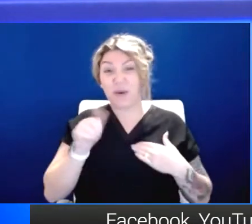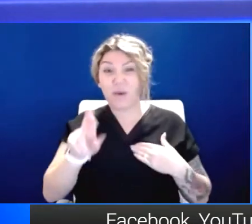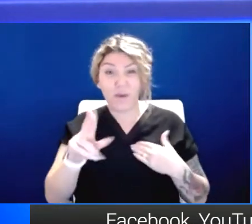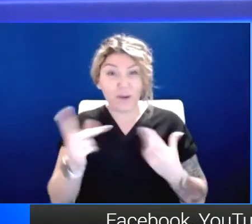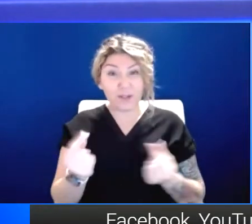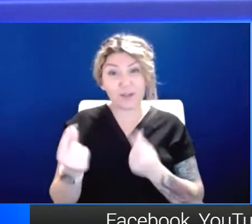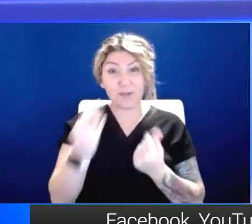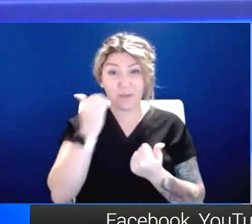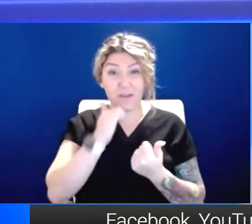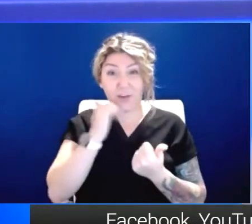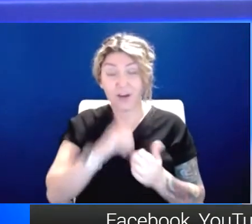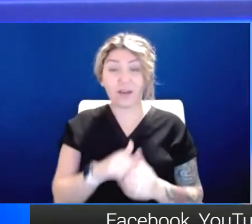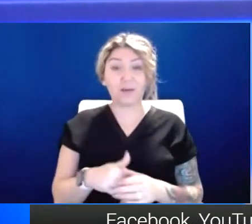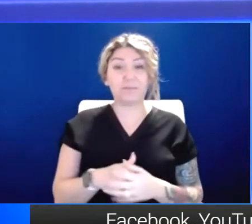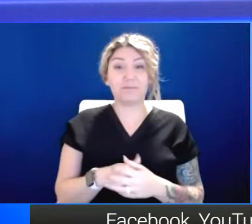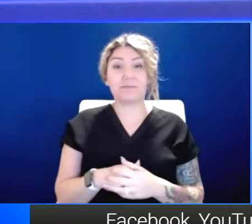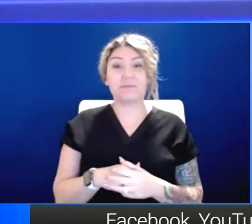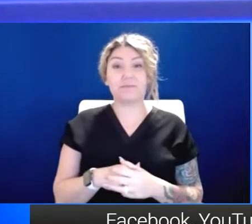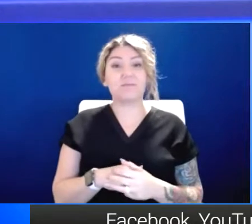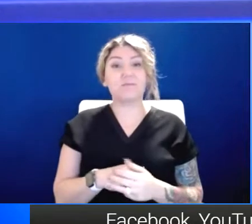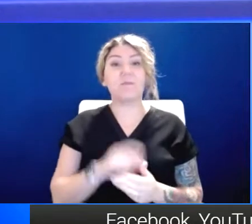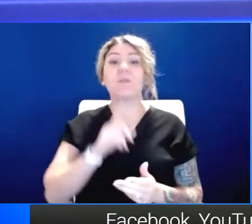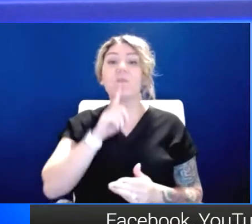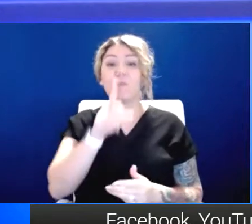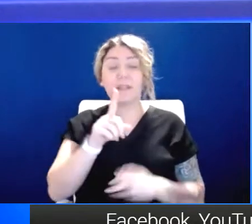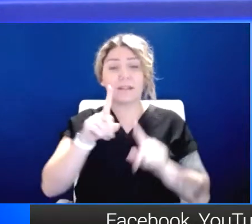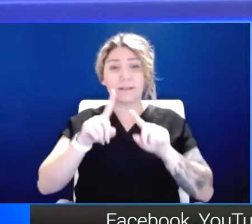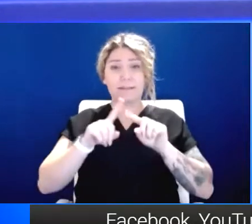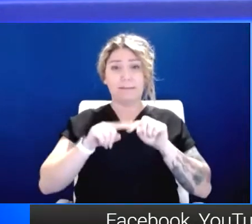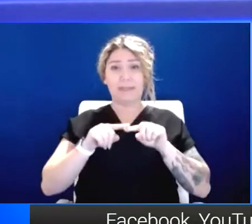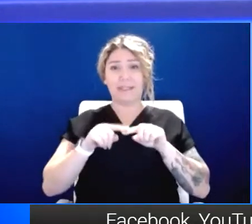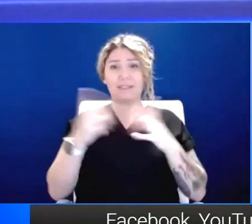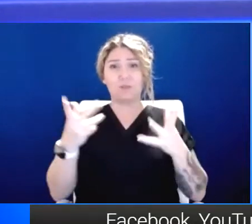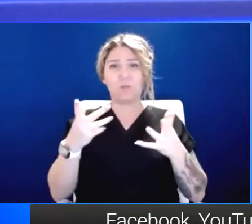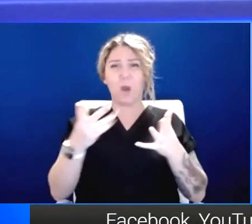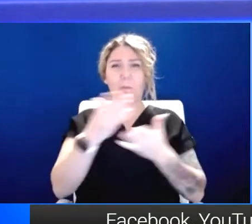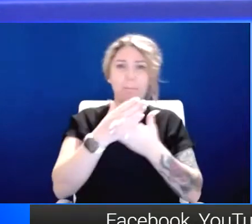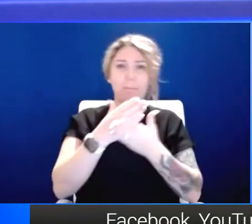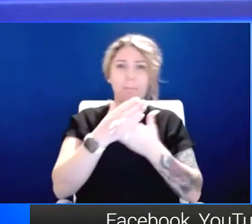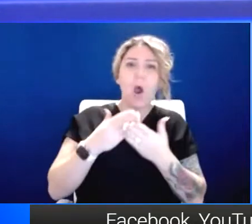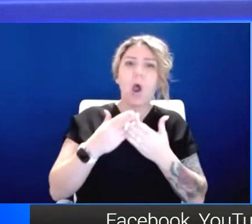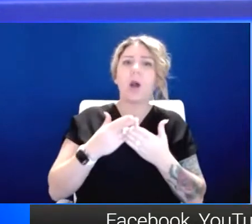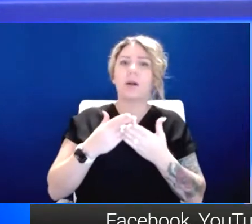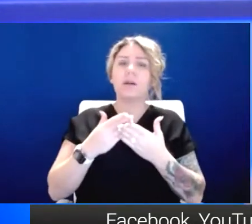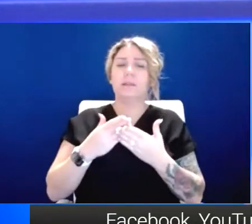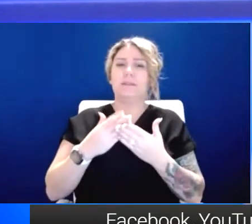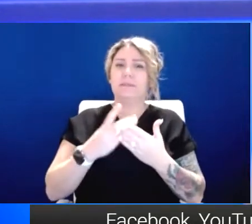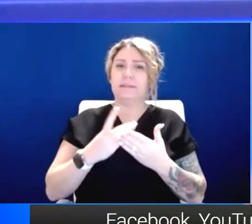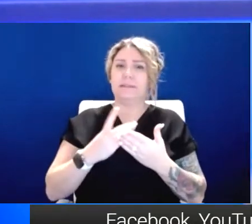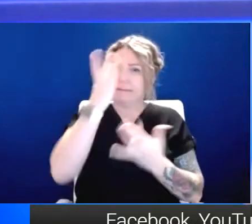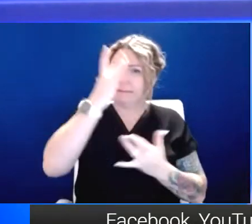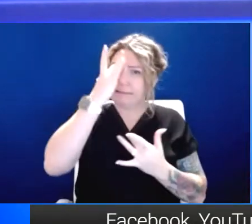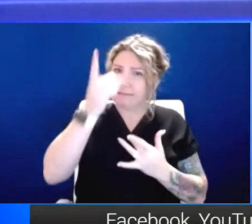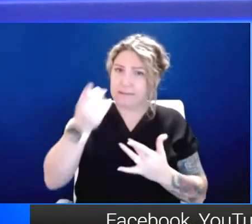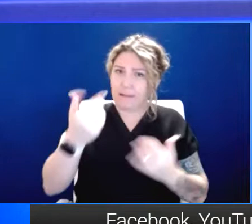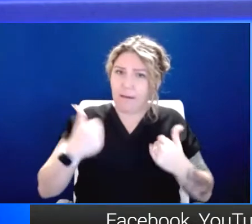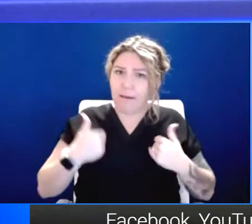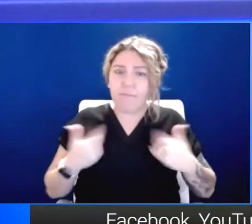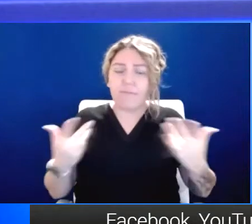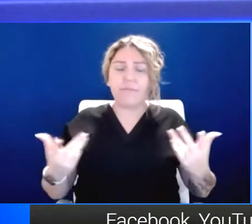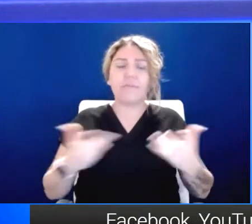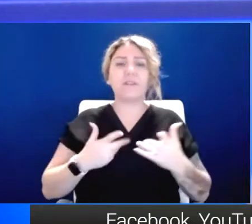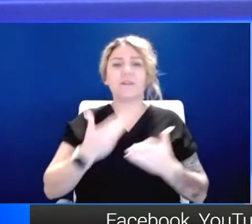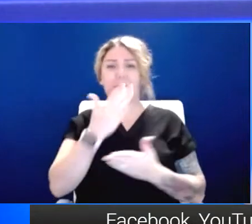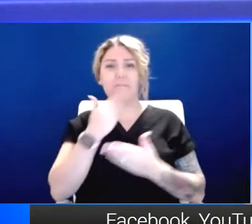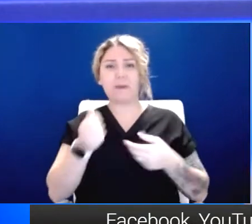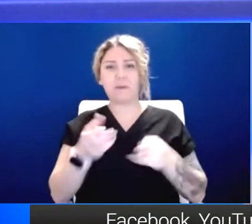day-to-day basis. It really depends on what stage of Parkinson's they are. One of the best ways we say to find out is